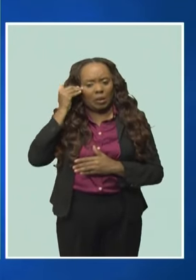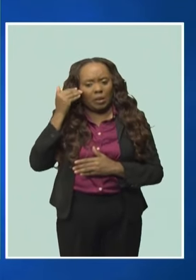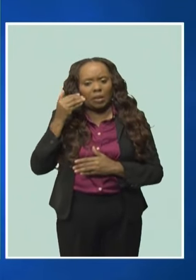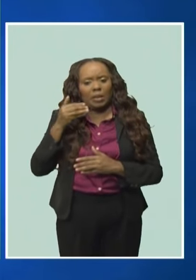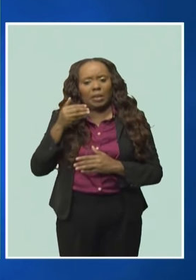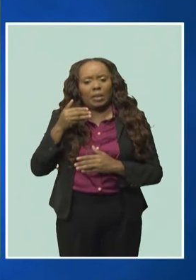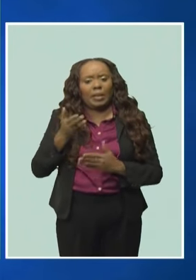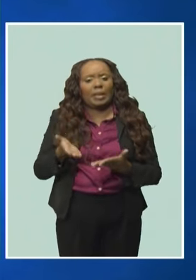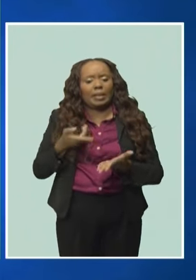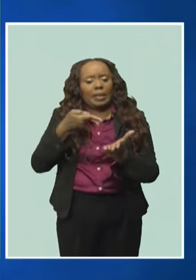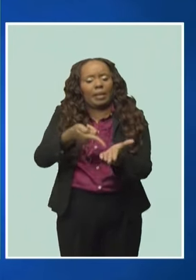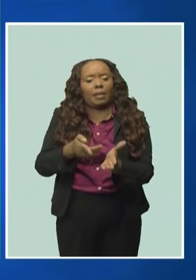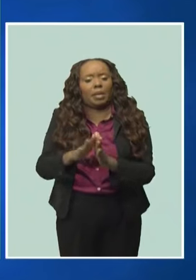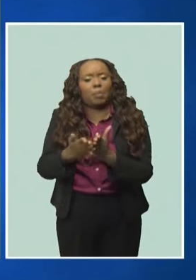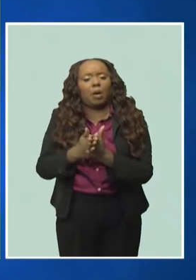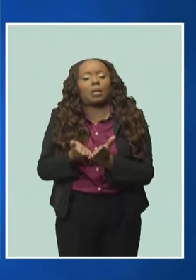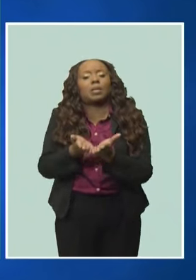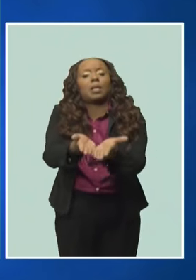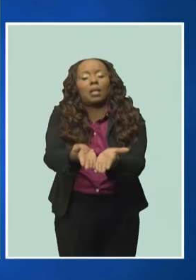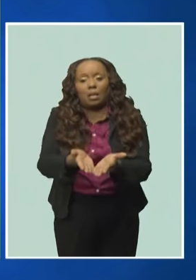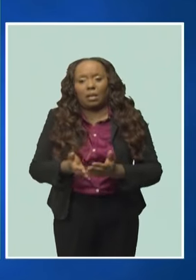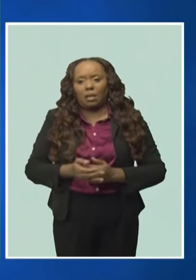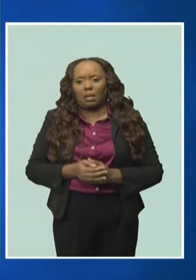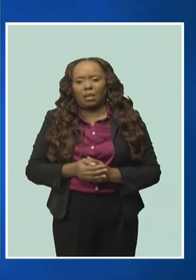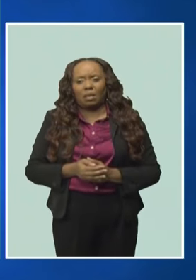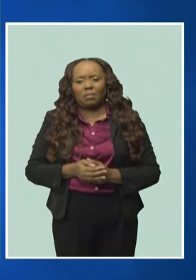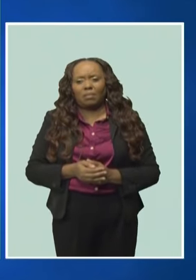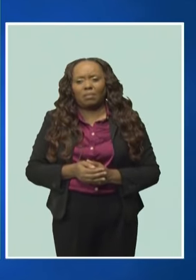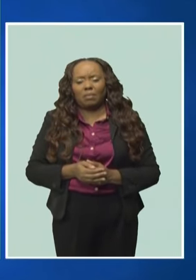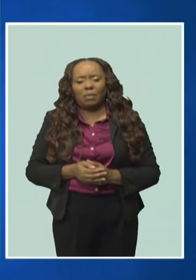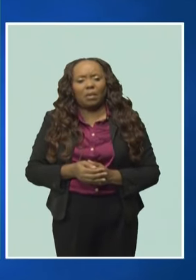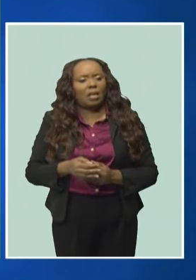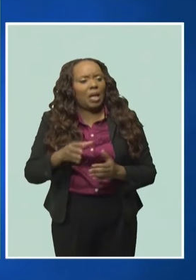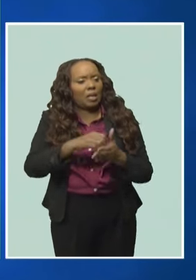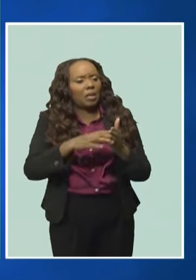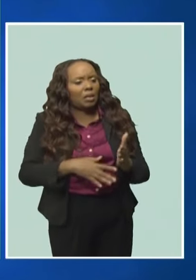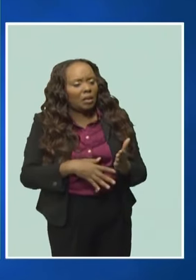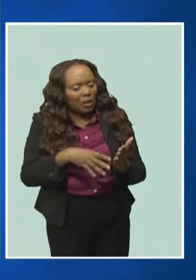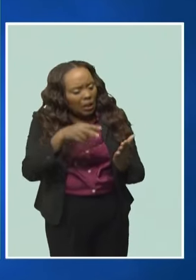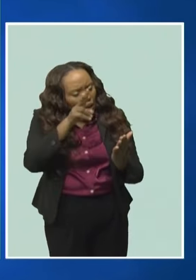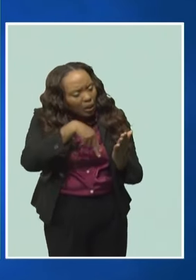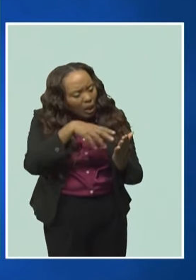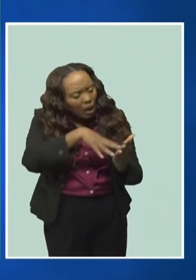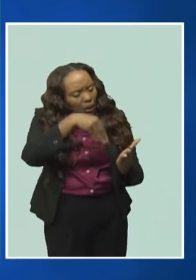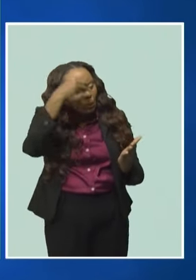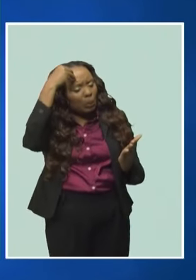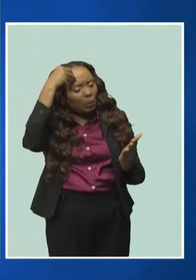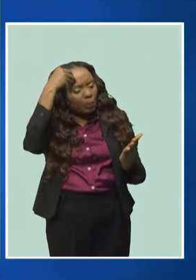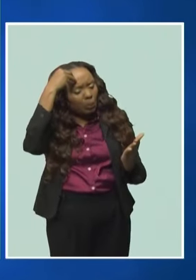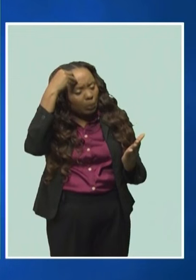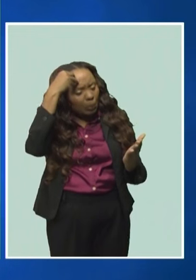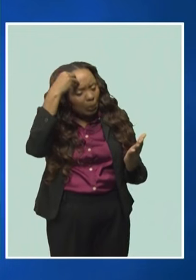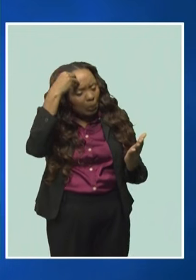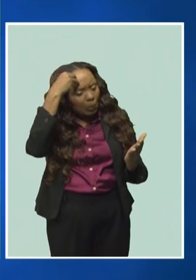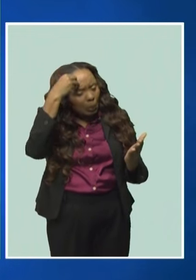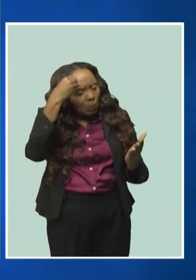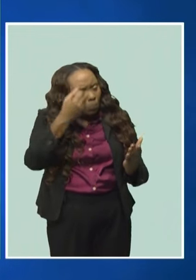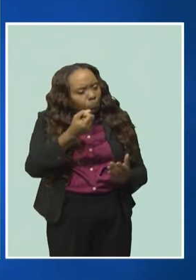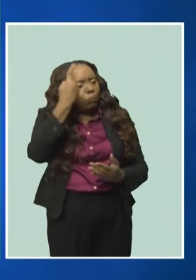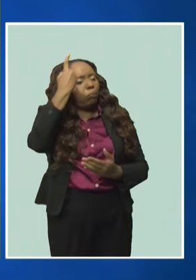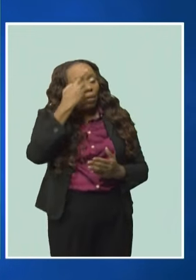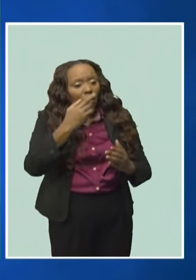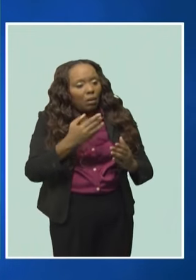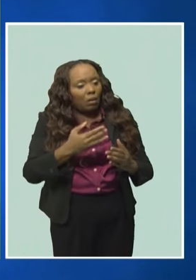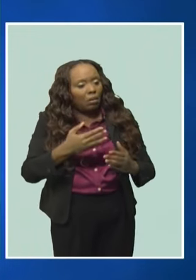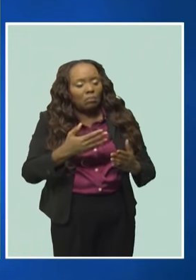no play. There's no exploration, right? I want to play with something to learn about it. And I